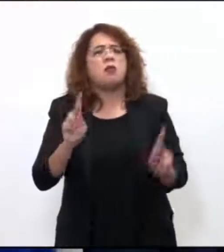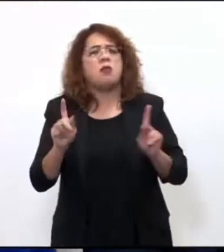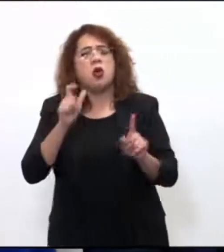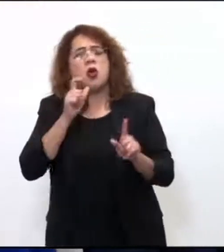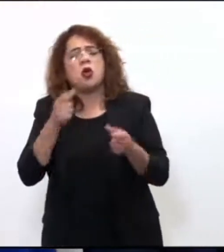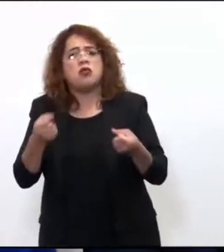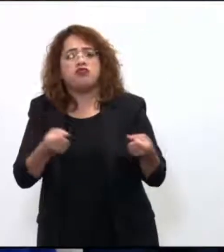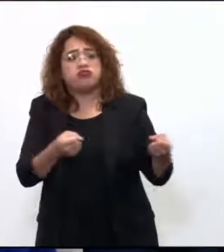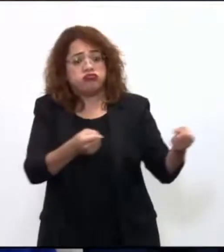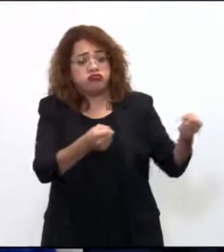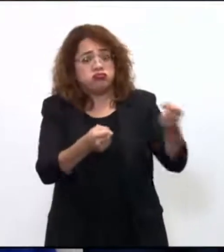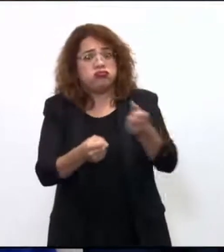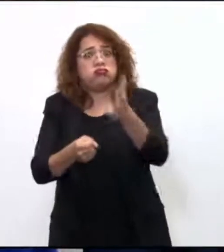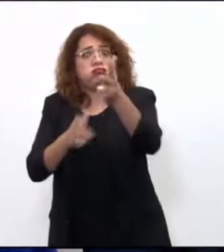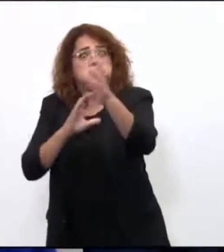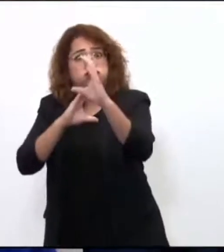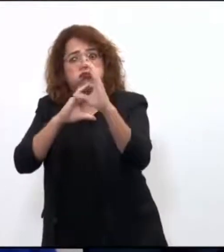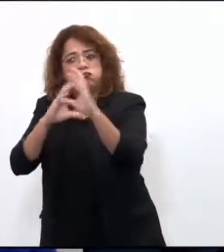up to these mobile clinics,